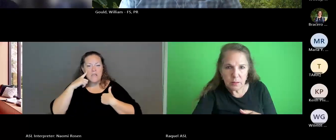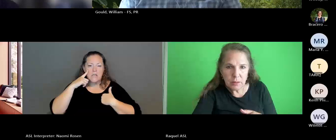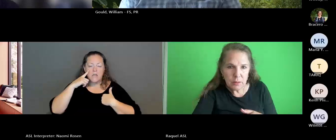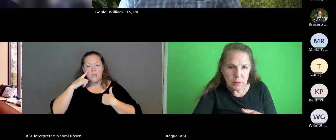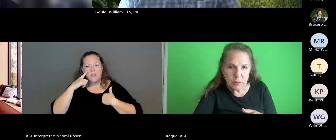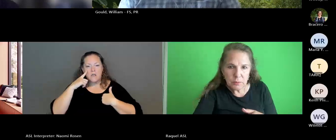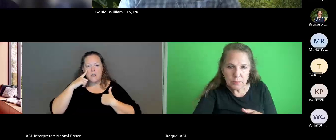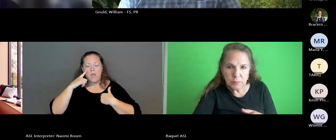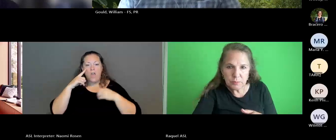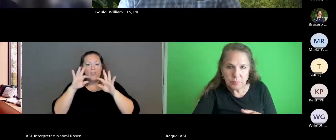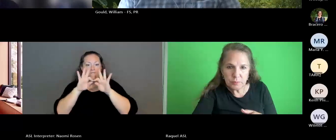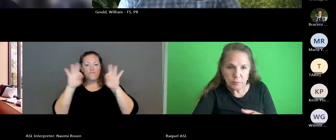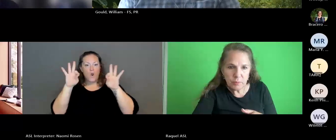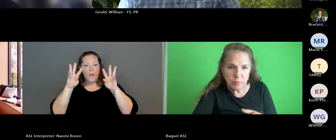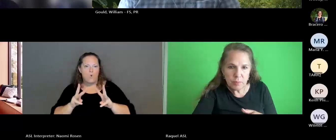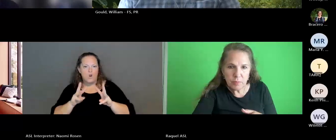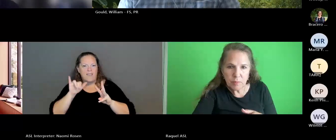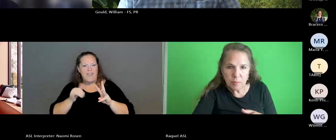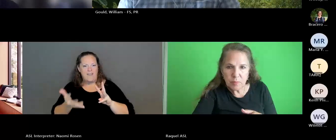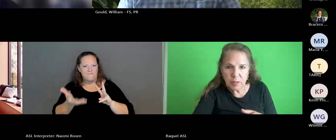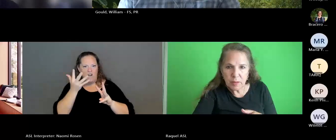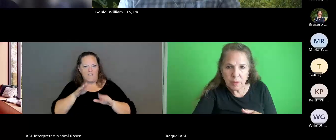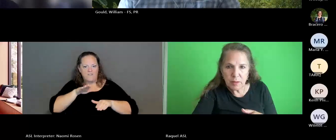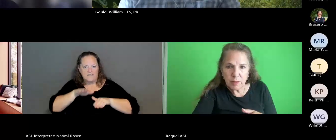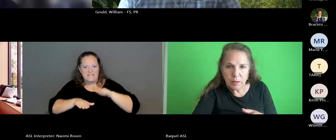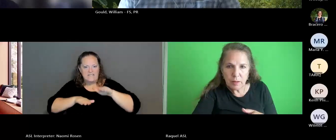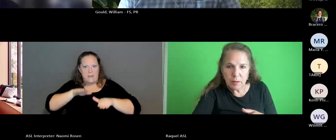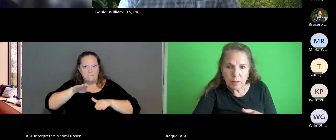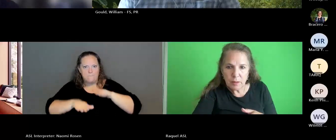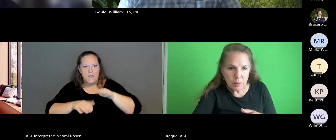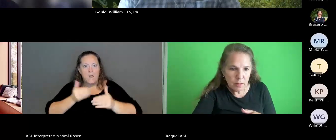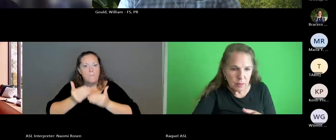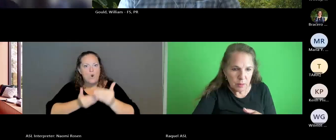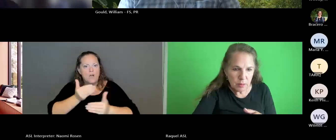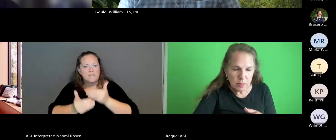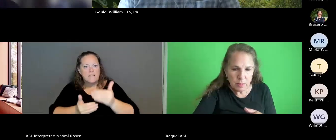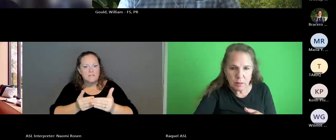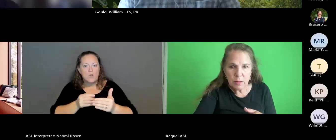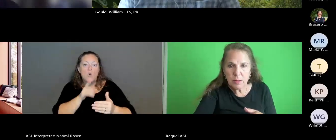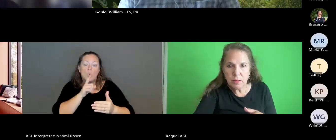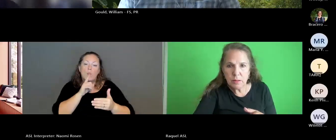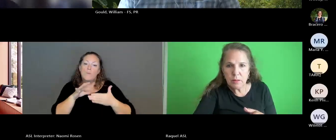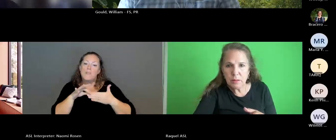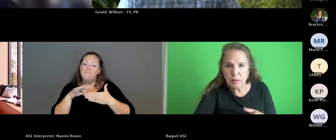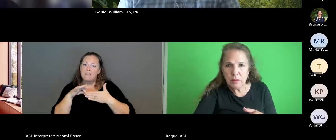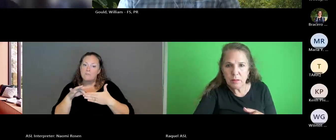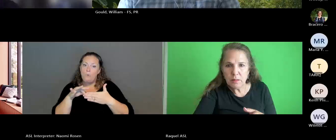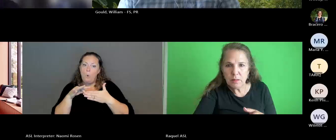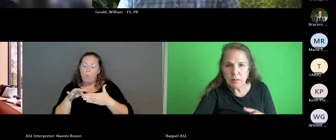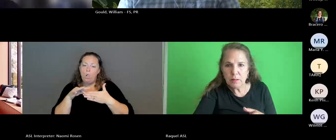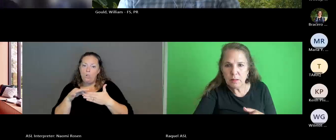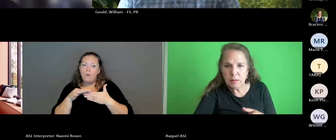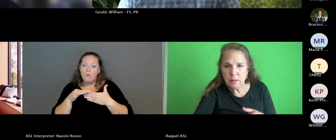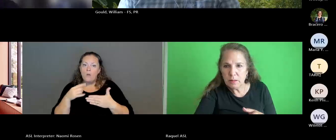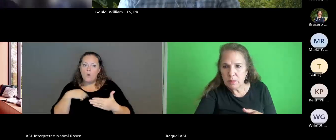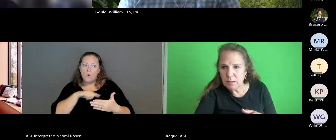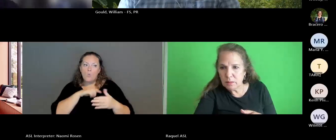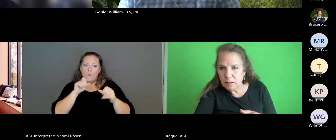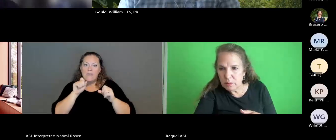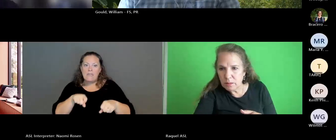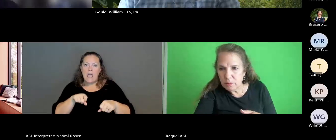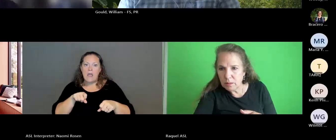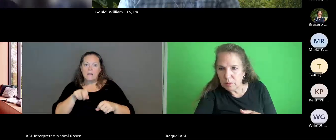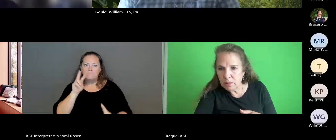the framework, the 5-step process is pretty flexible. It's flexible enough that it can be